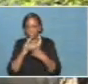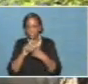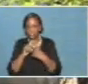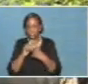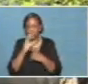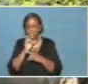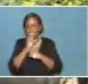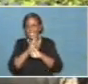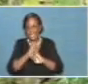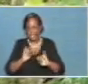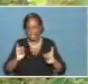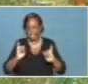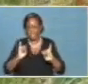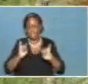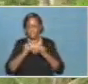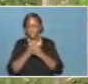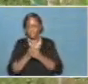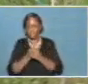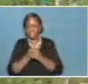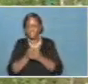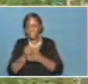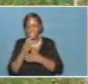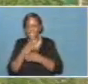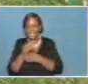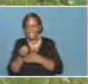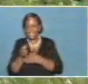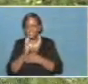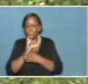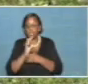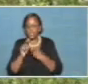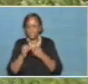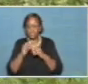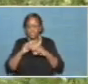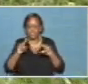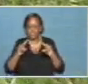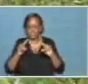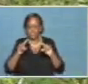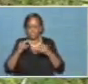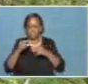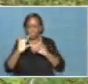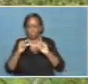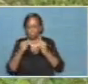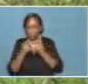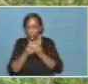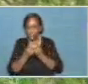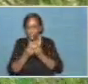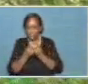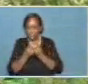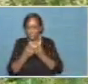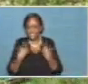The Office of the Spouse, however, applauds the work of civic organizations and calls for stronger